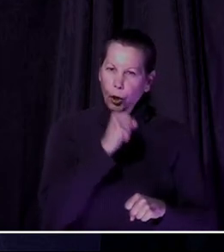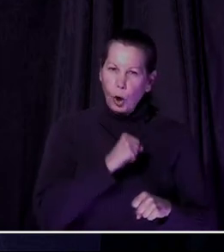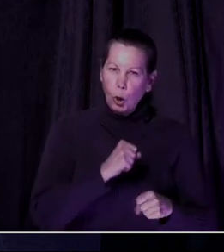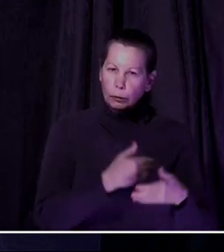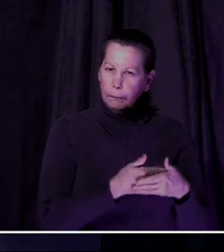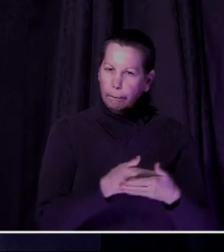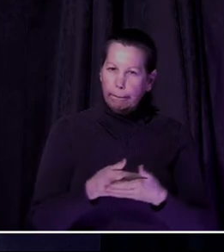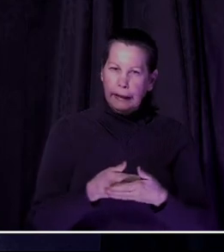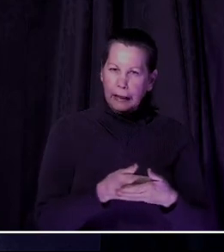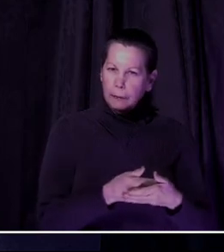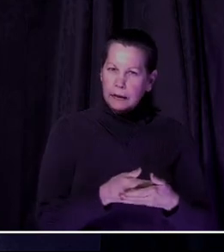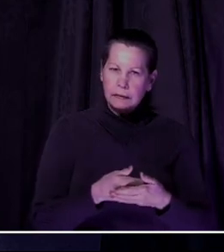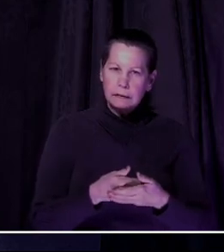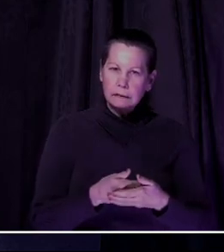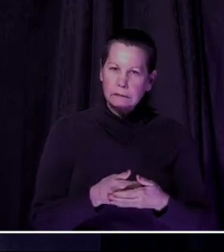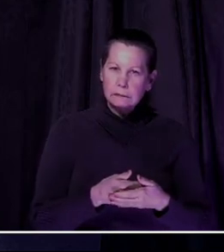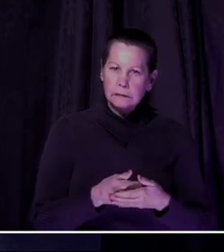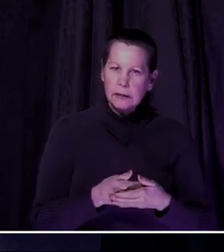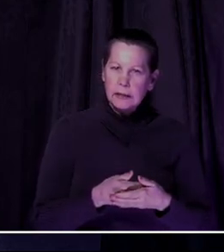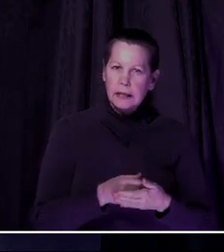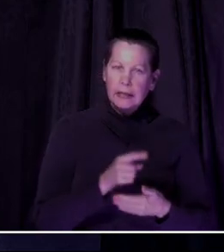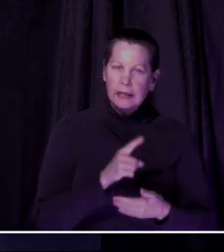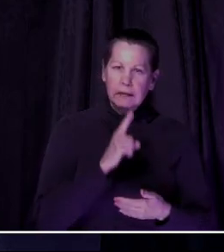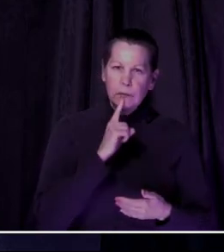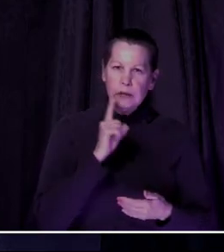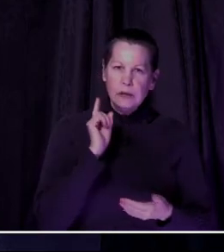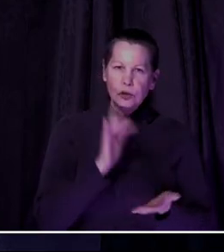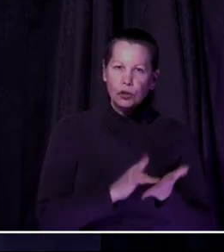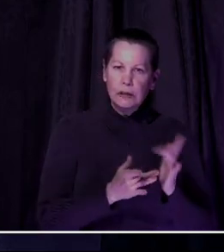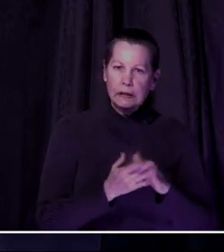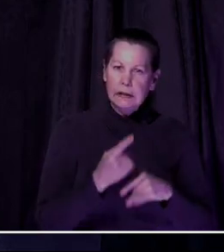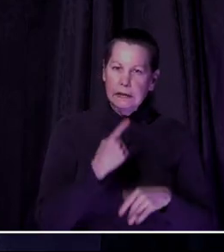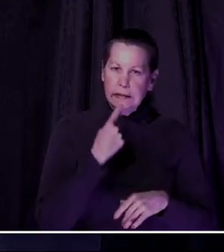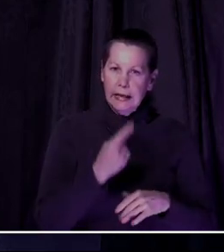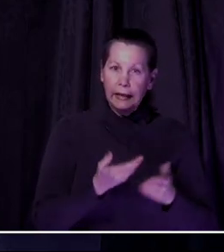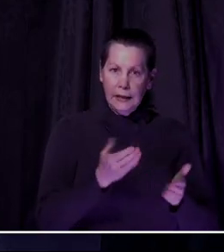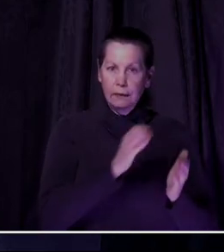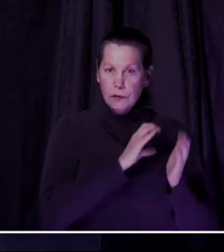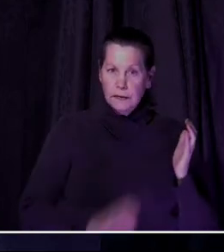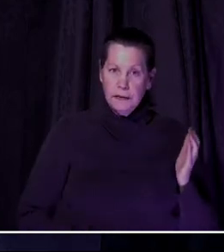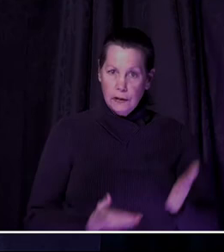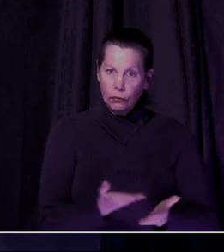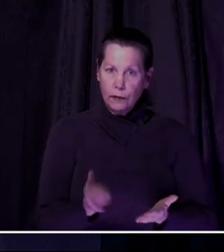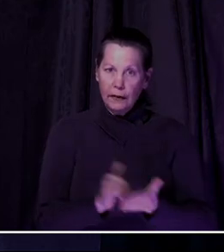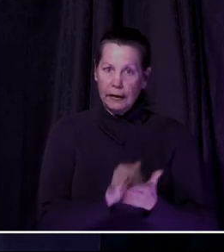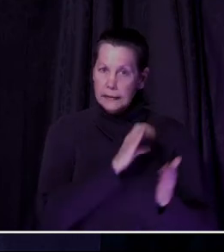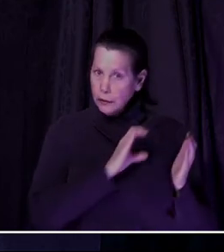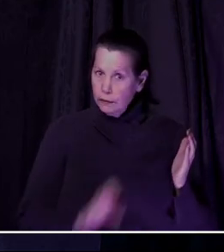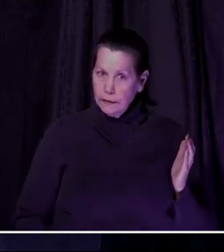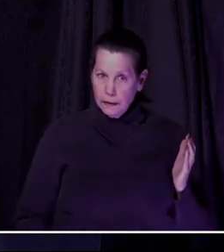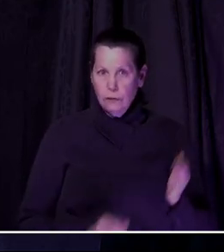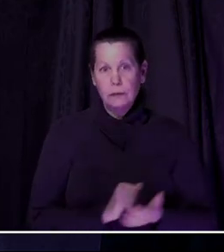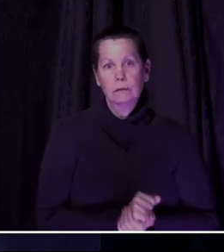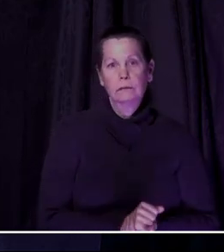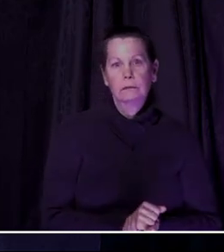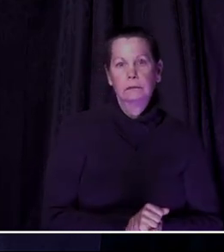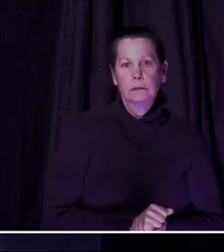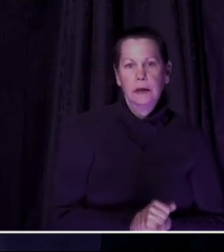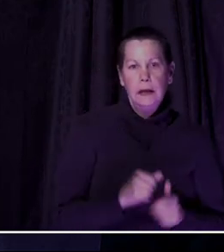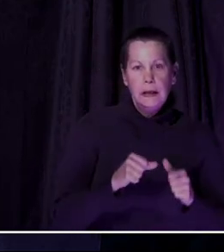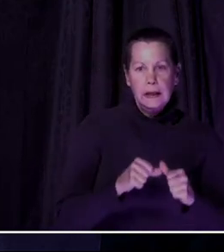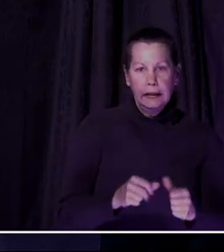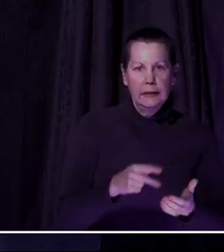And even if it was Jesus, even if it was Jesus saying, give to Caesar the things that are Caesar. Okay? He still